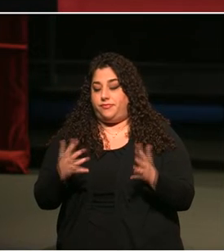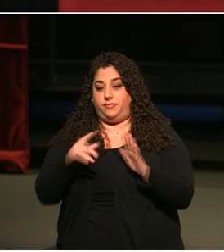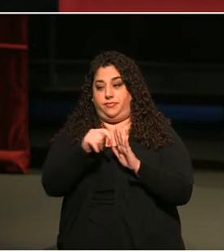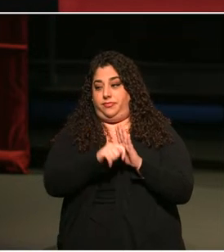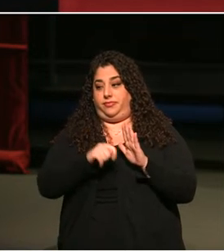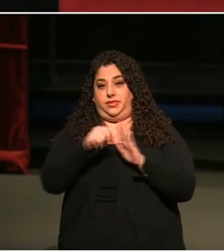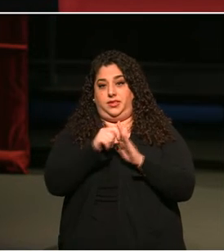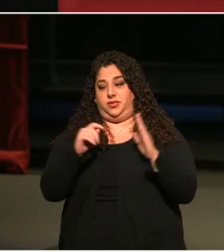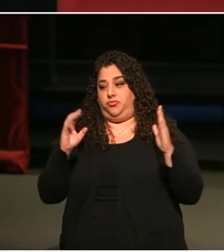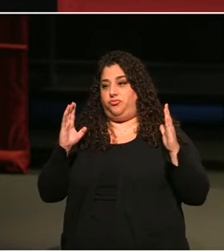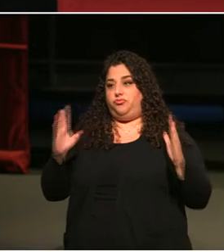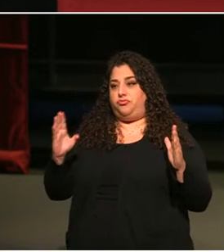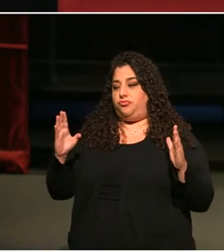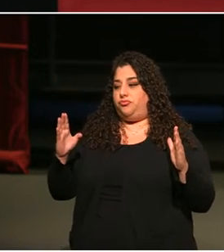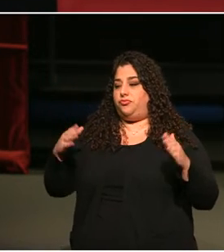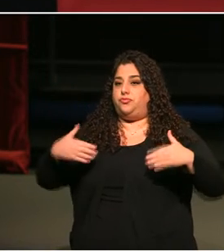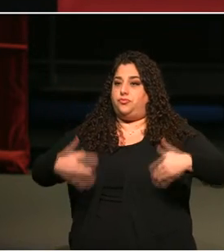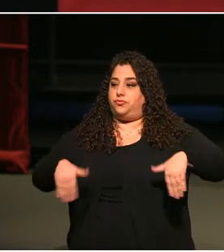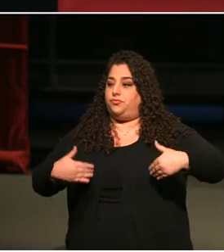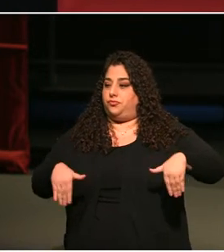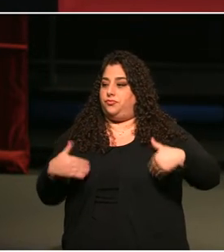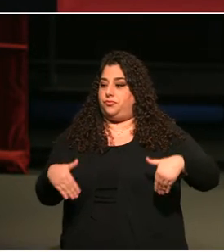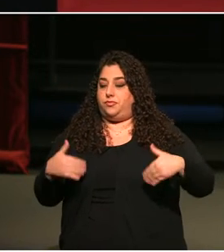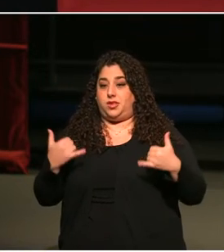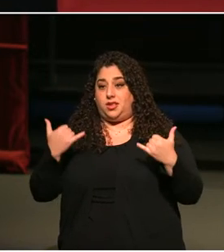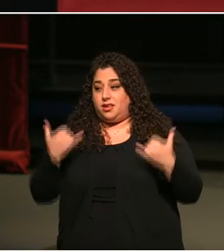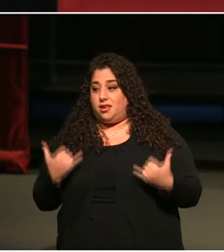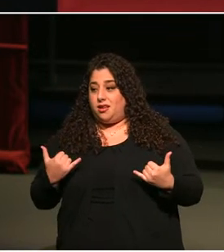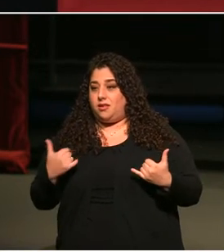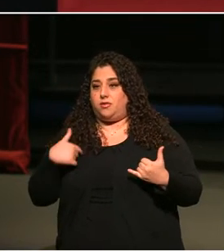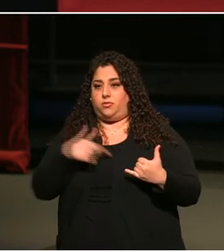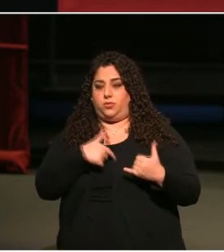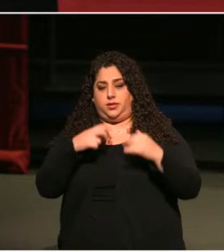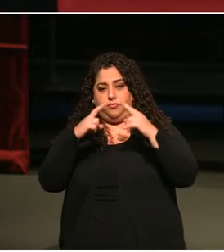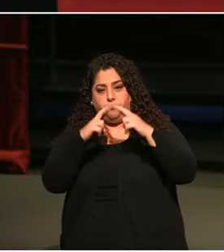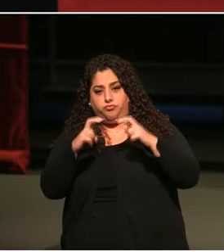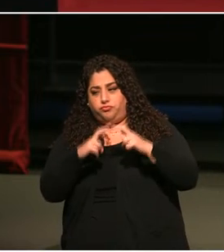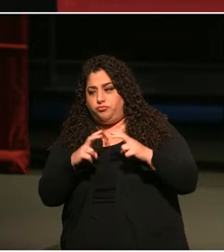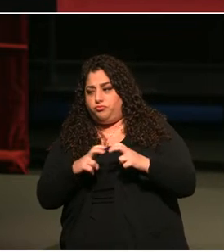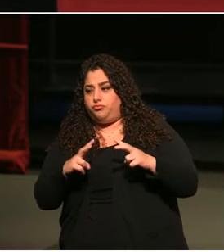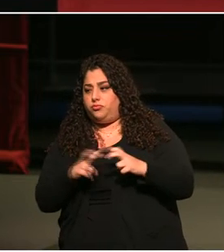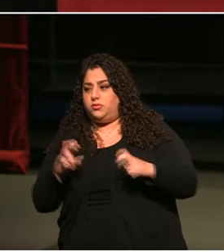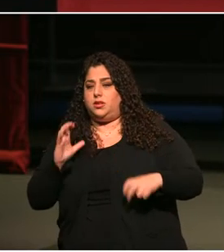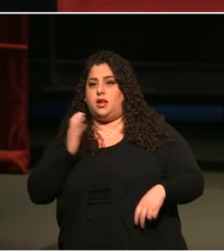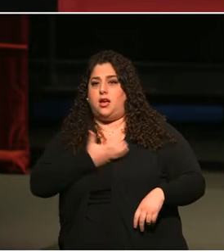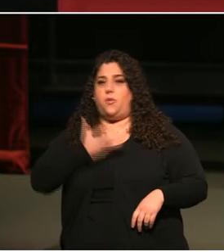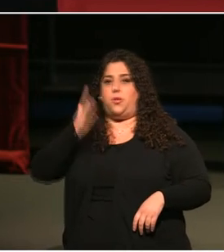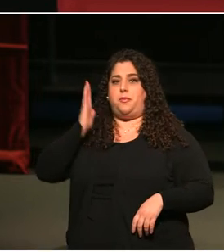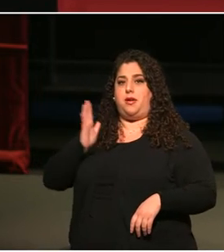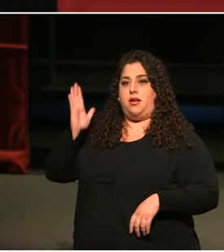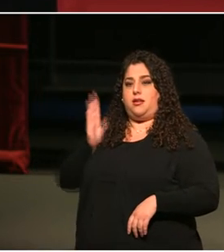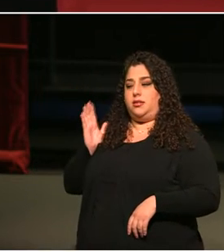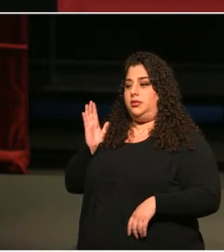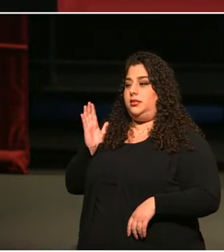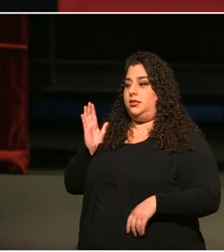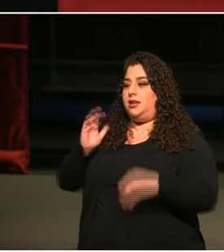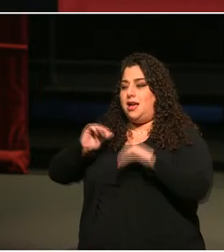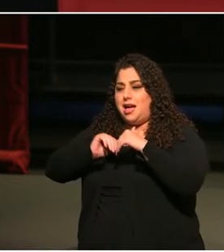are actively examining our past and focusing on how best we can facilitate healing going